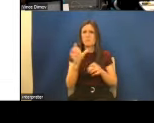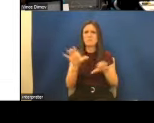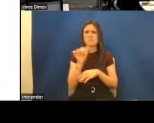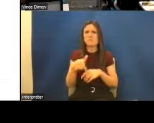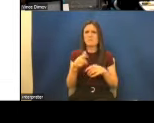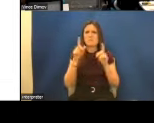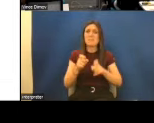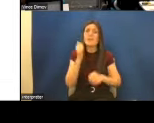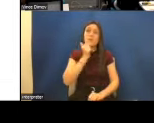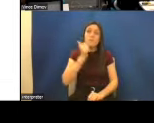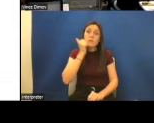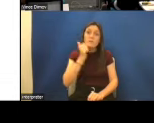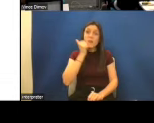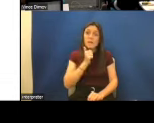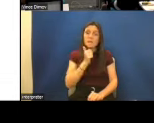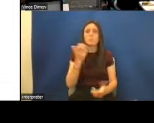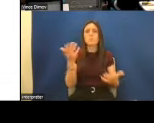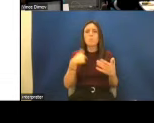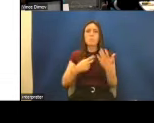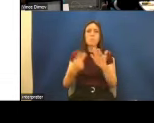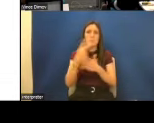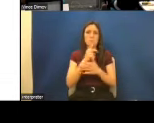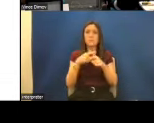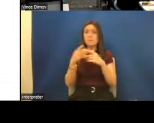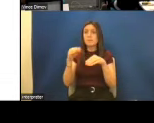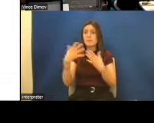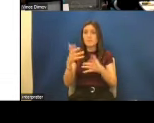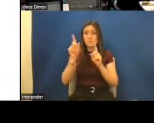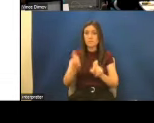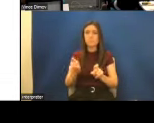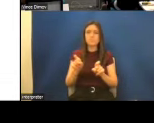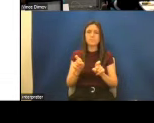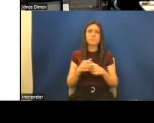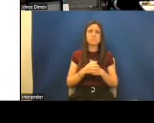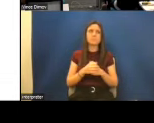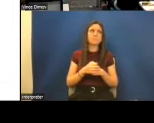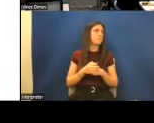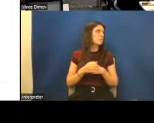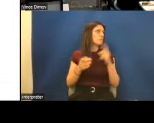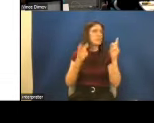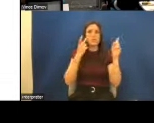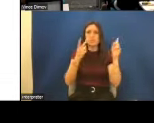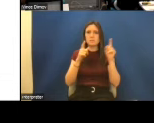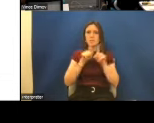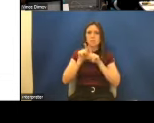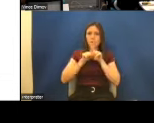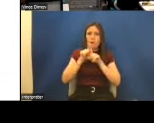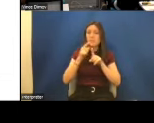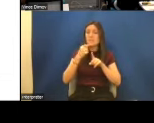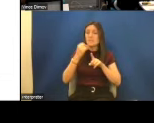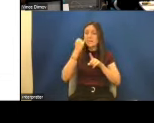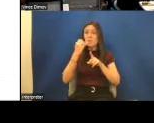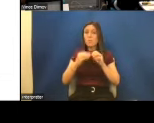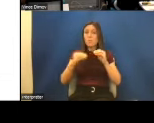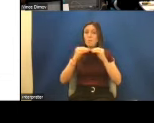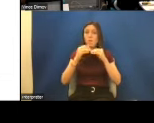day. So we review this and we start giving the test. Well, down here, in this little asterisk, it says, if more than one ceiling